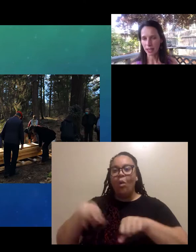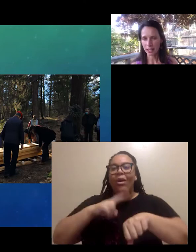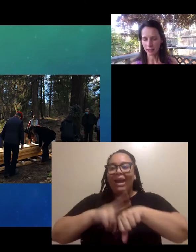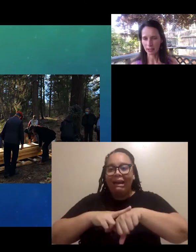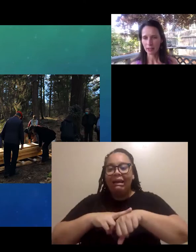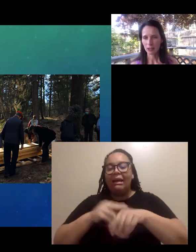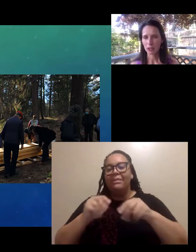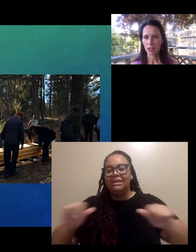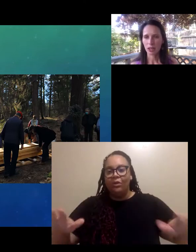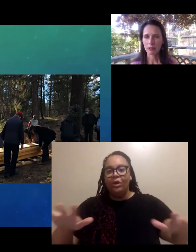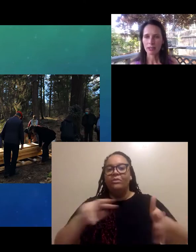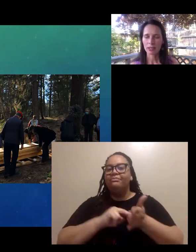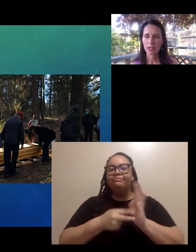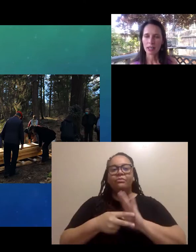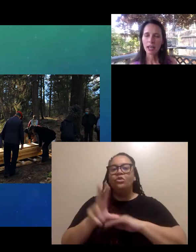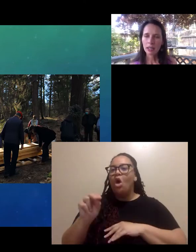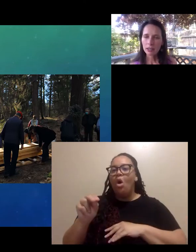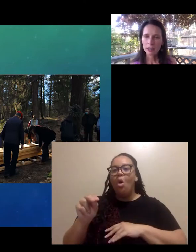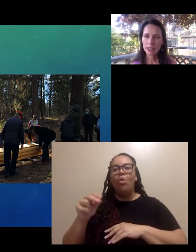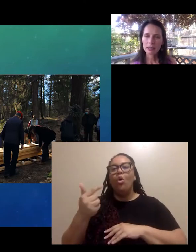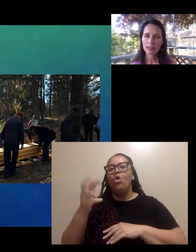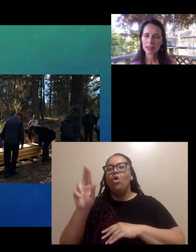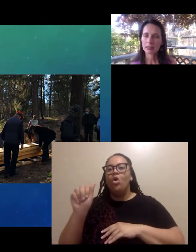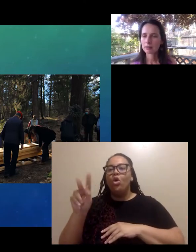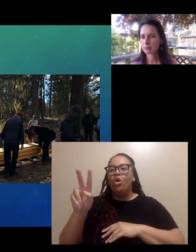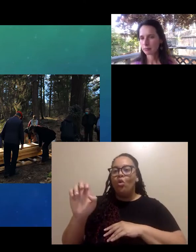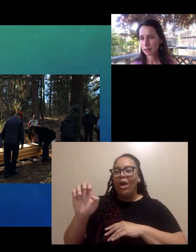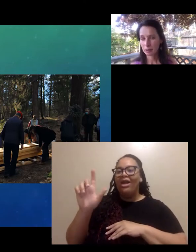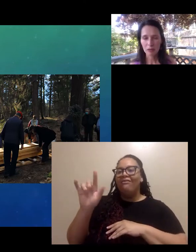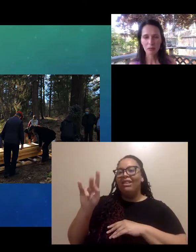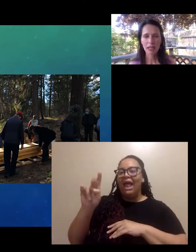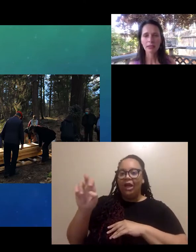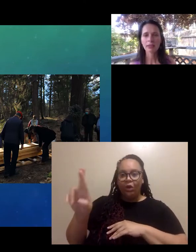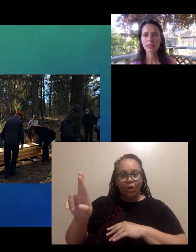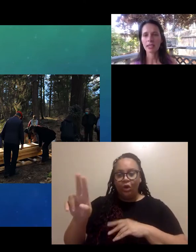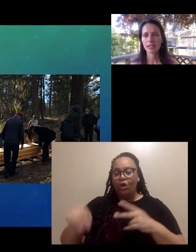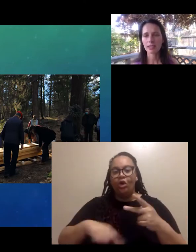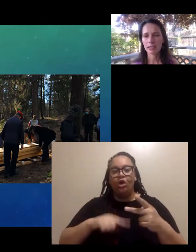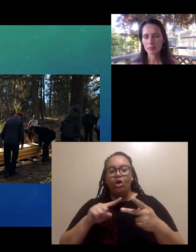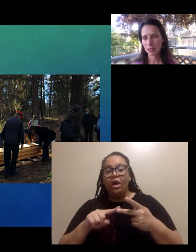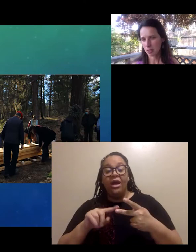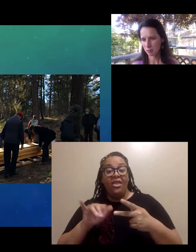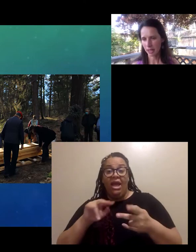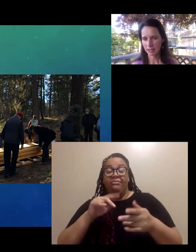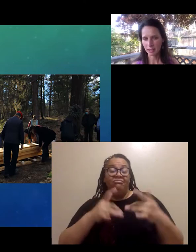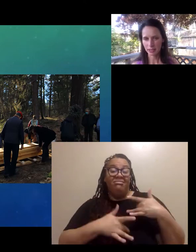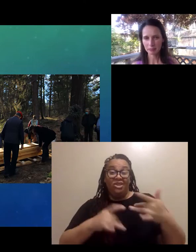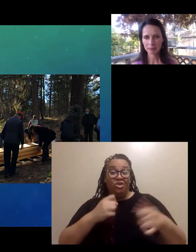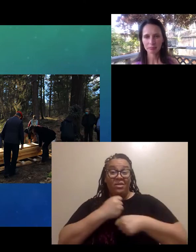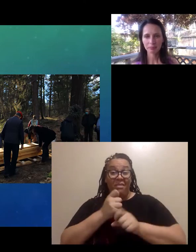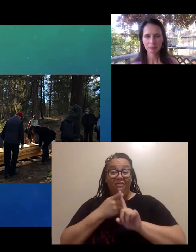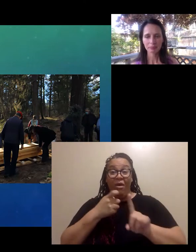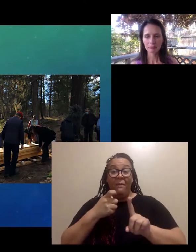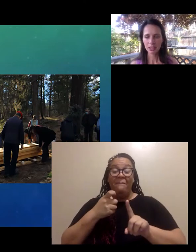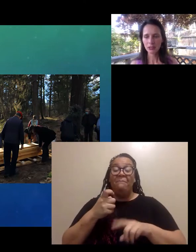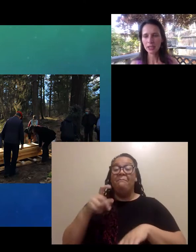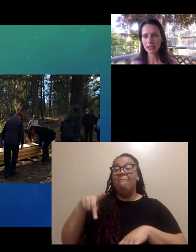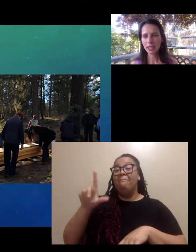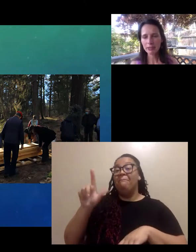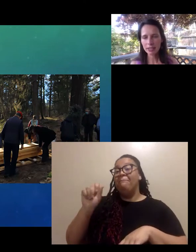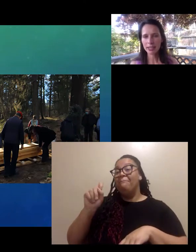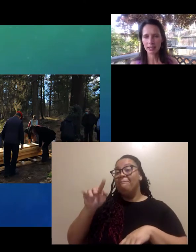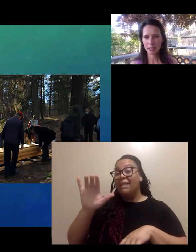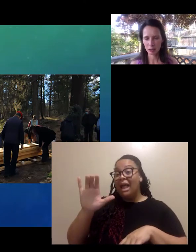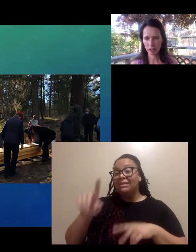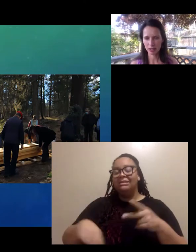grave liner, which are often concrete, sometimes metals, and sometimes plastics. So